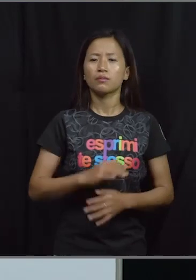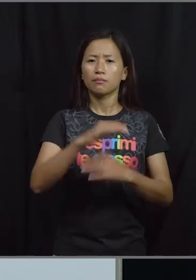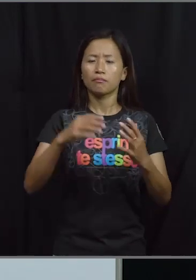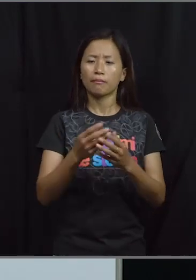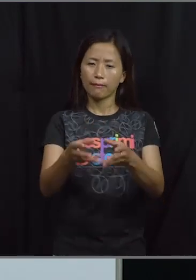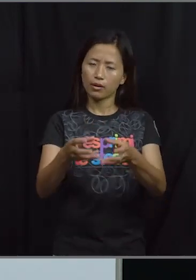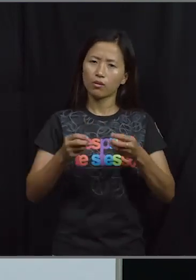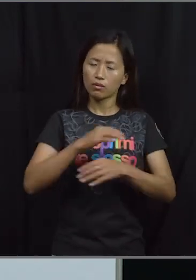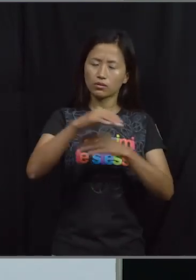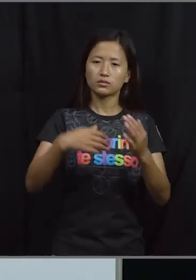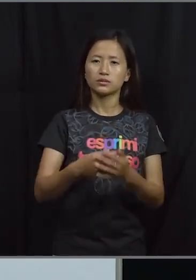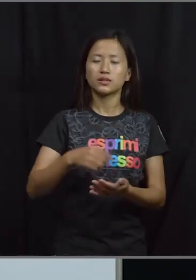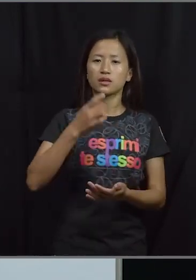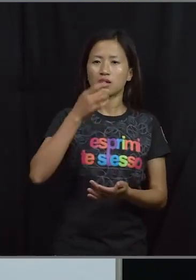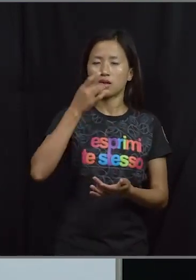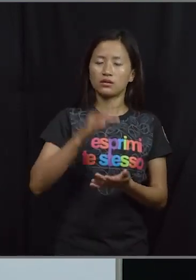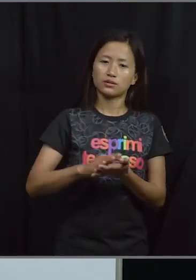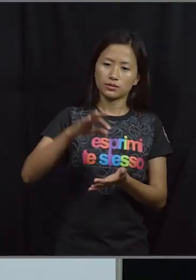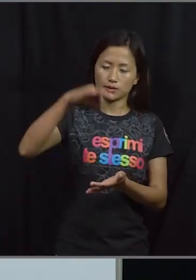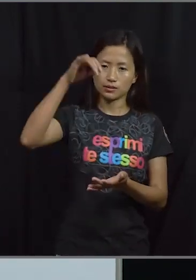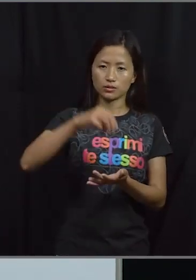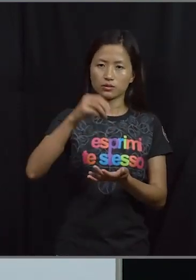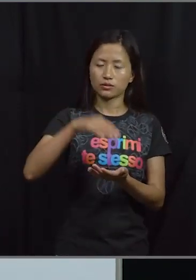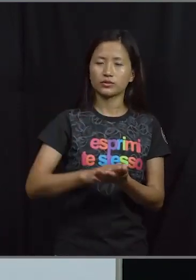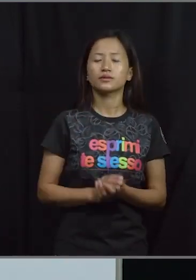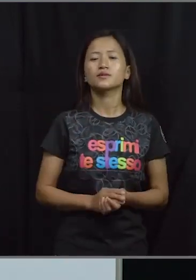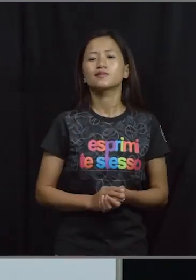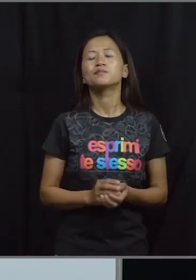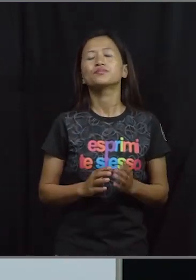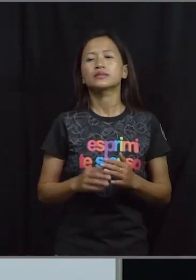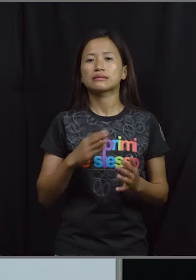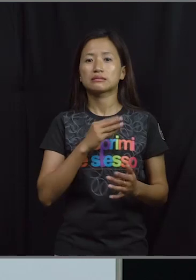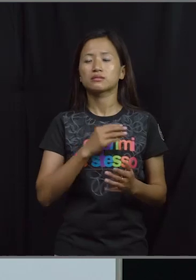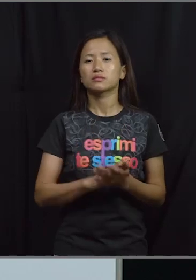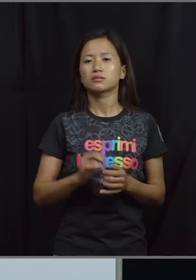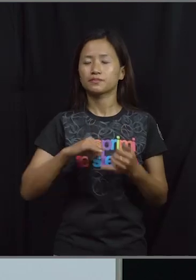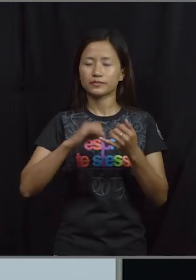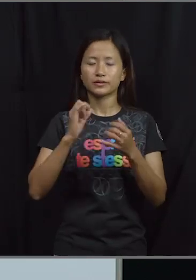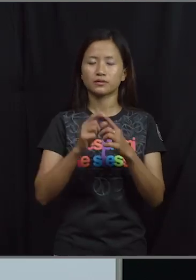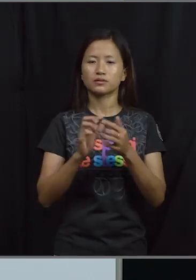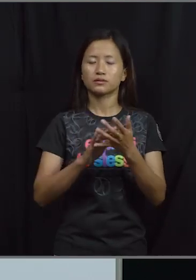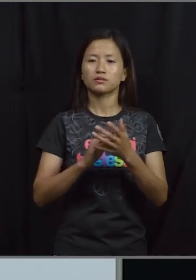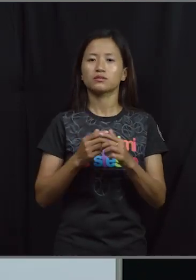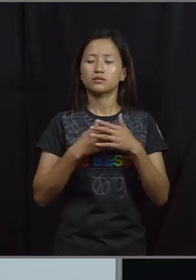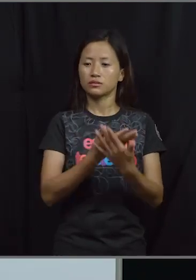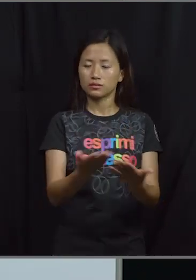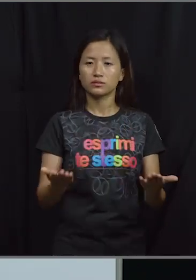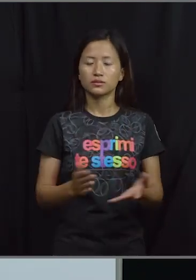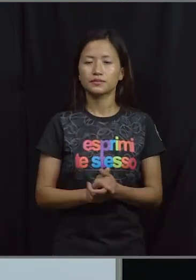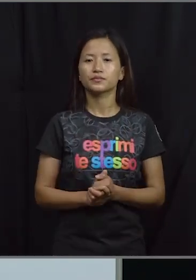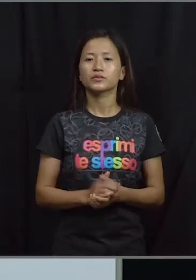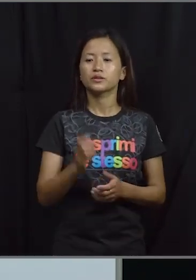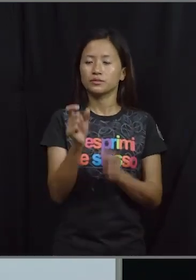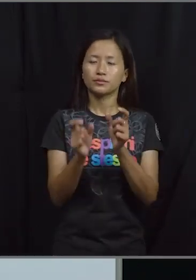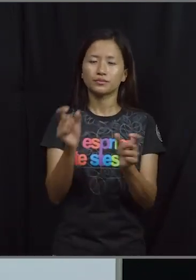the salt and there will be no more availability of salt. Scarcity is there. And therefore, even when price rises, people